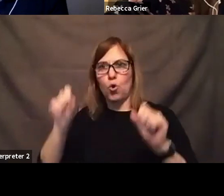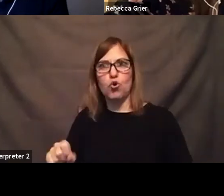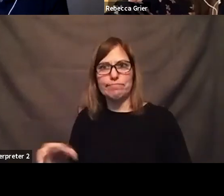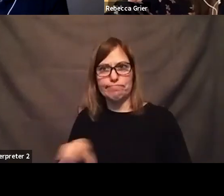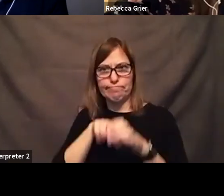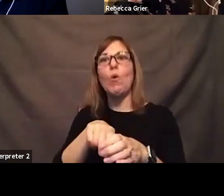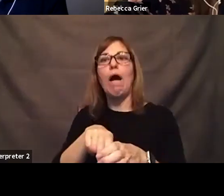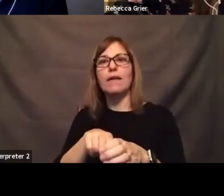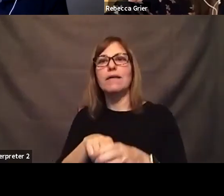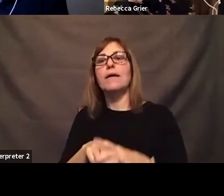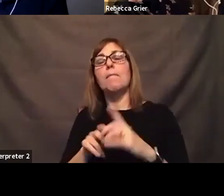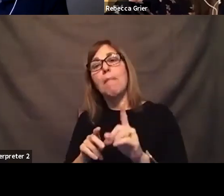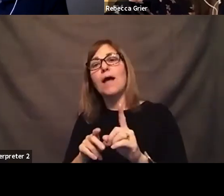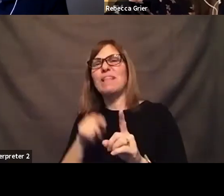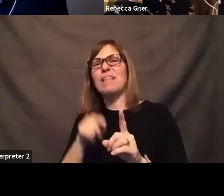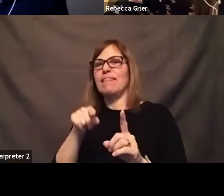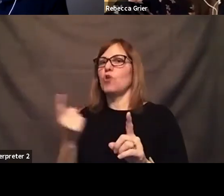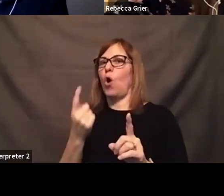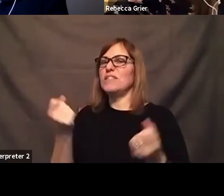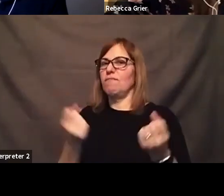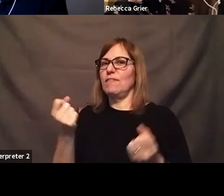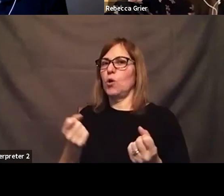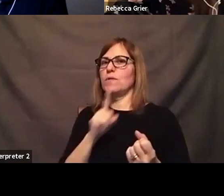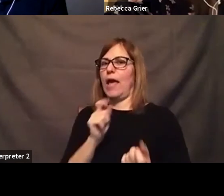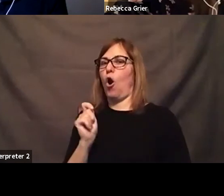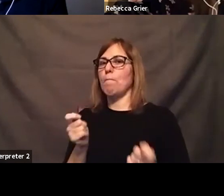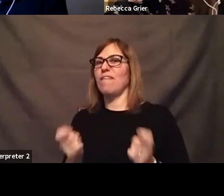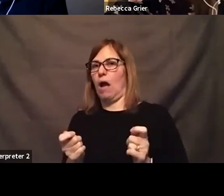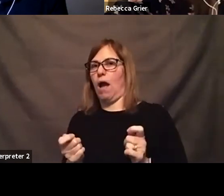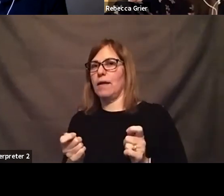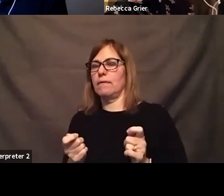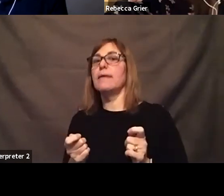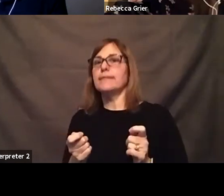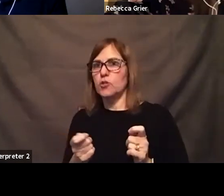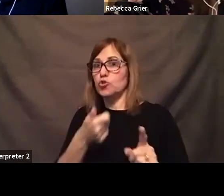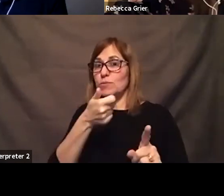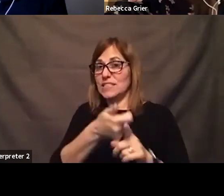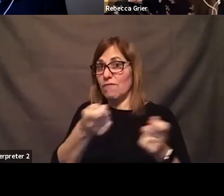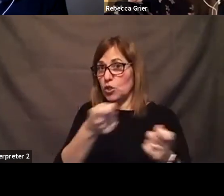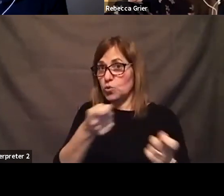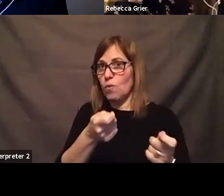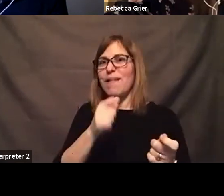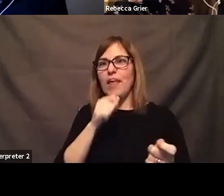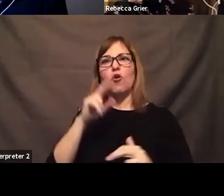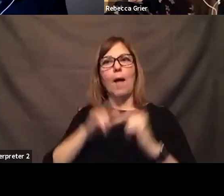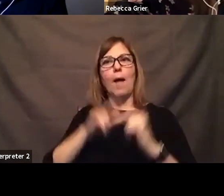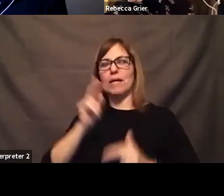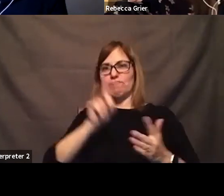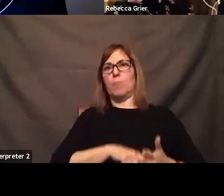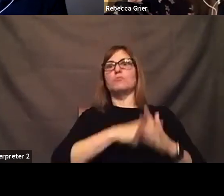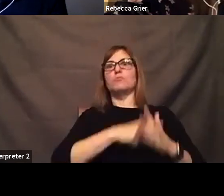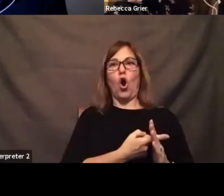always vehicles that are modified to be autonomous and are not built from scratch to be